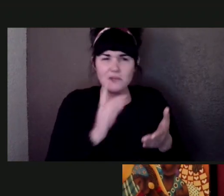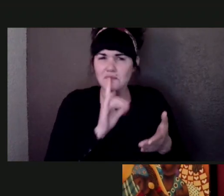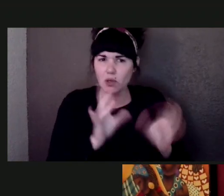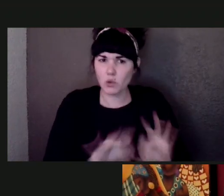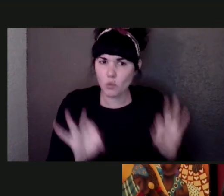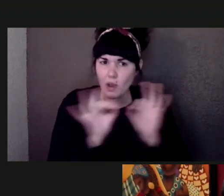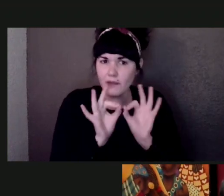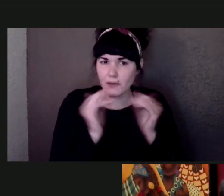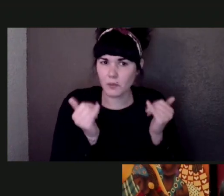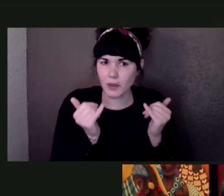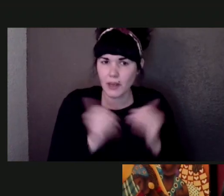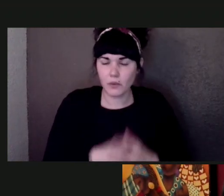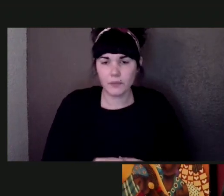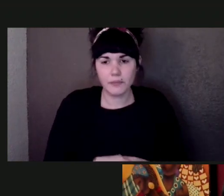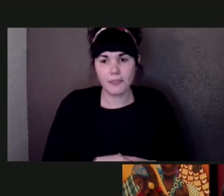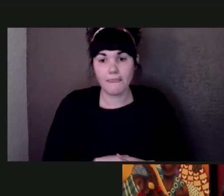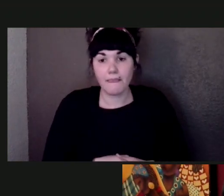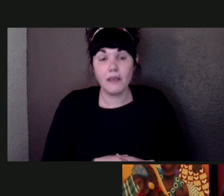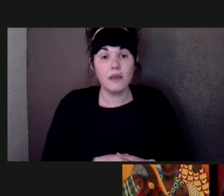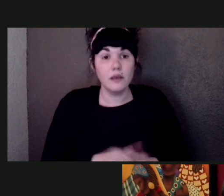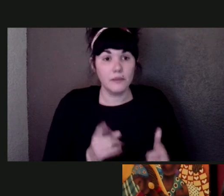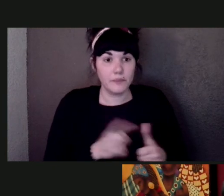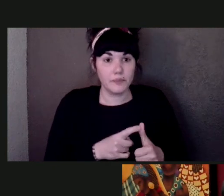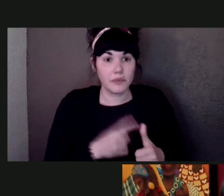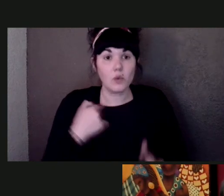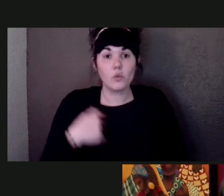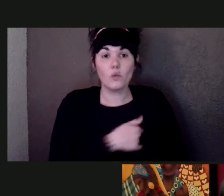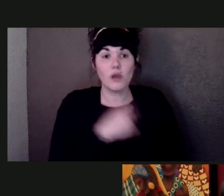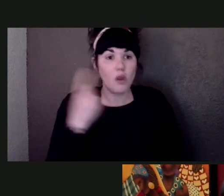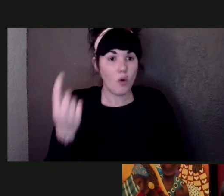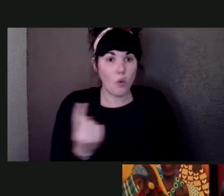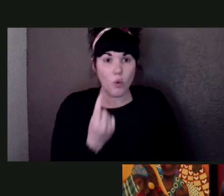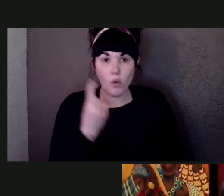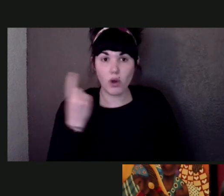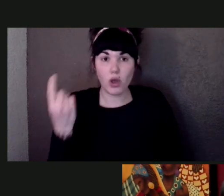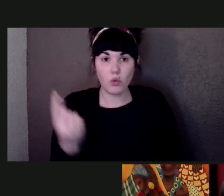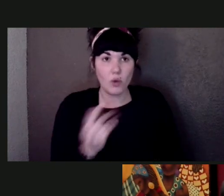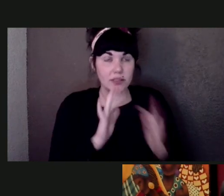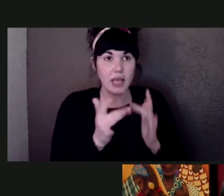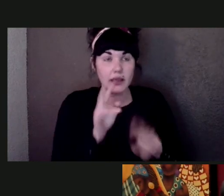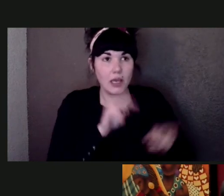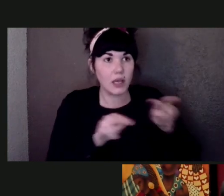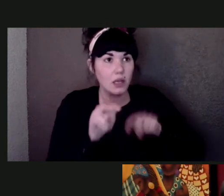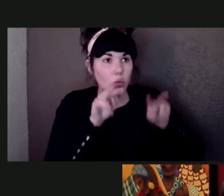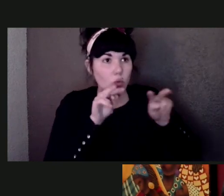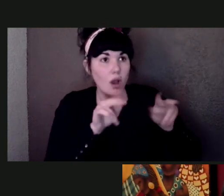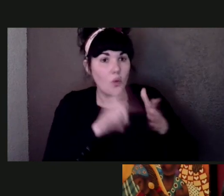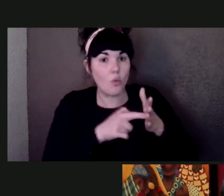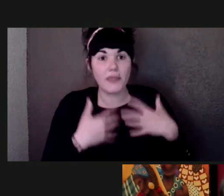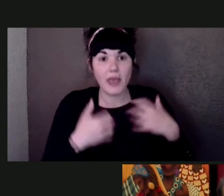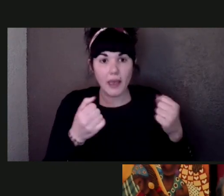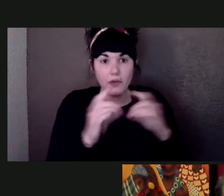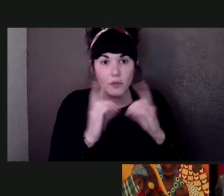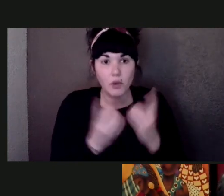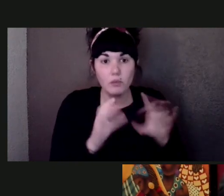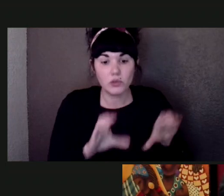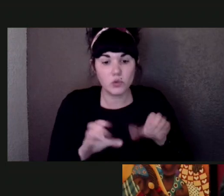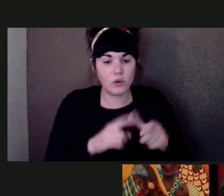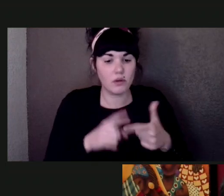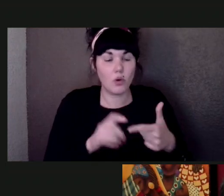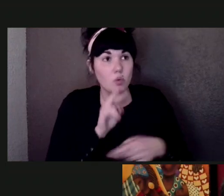um, we are always on the line, uh, looking to see what the health department's doing or, um, the mayor's address or